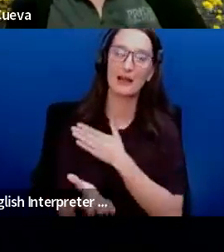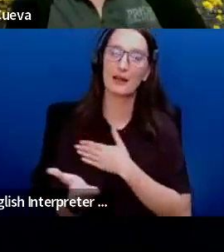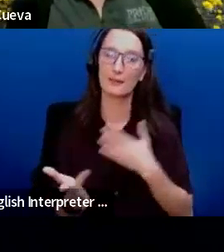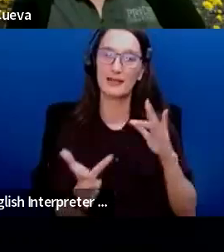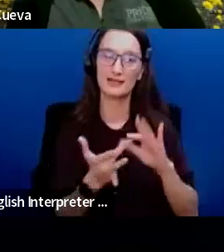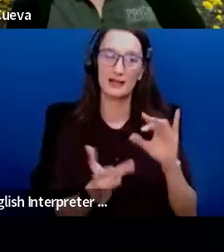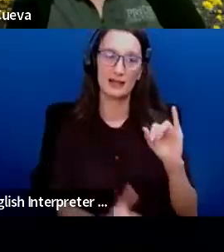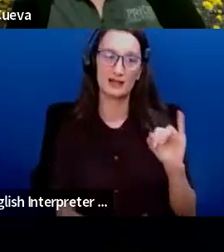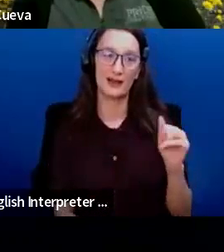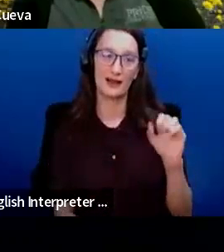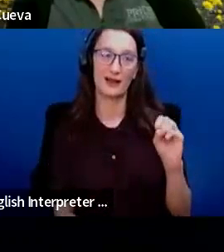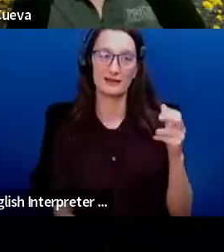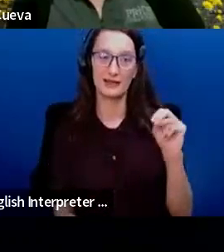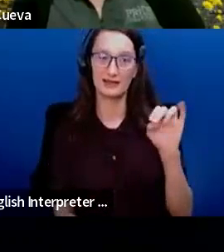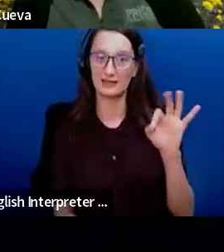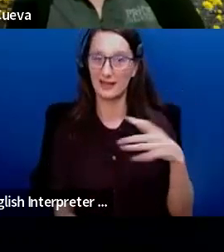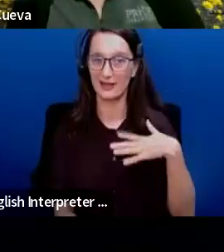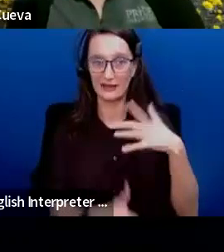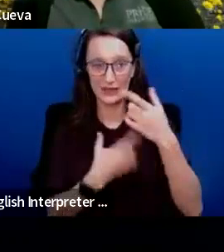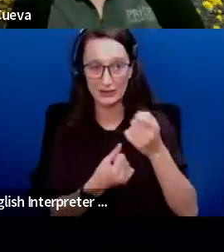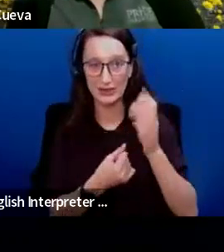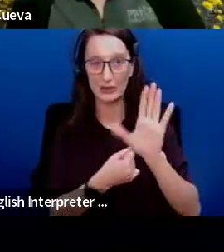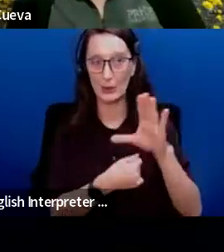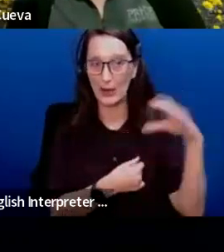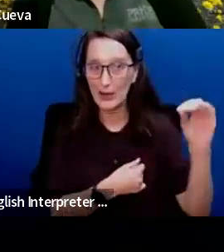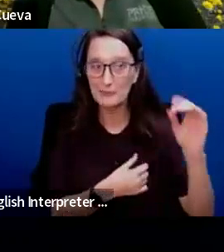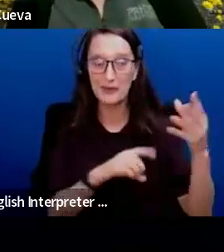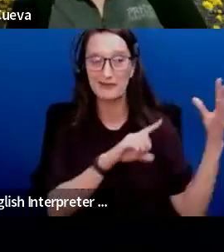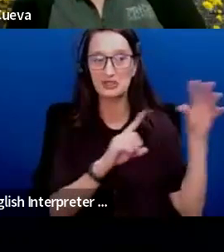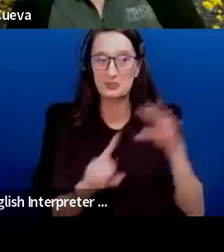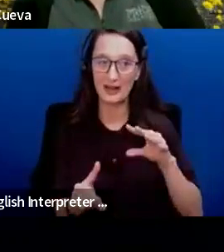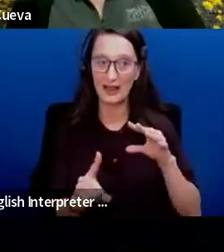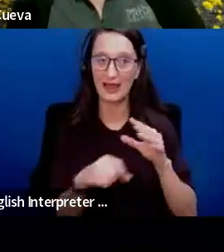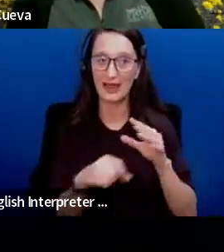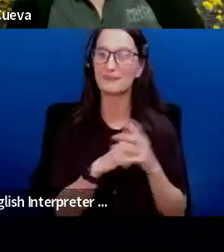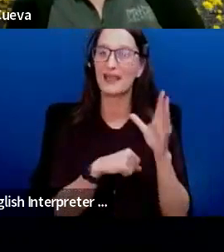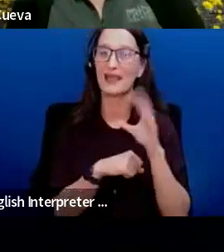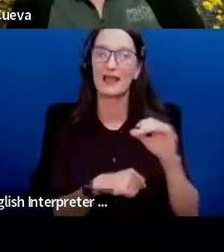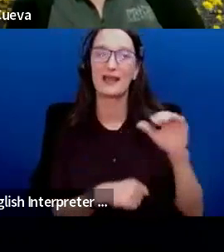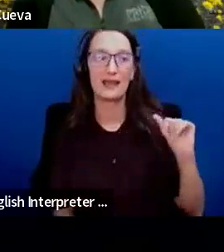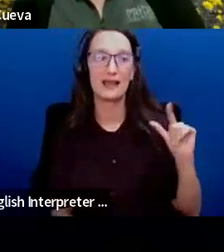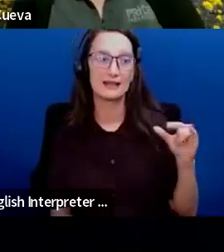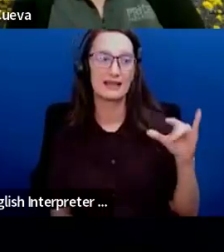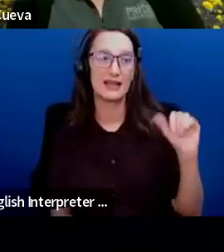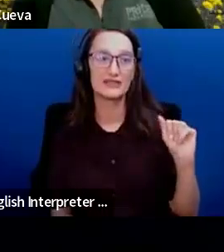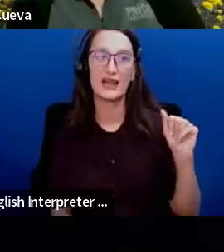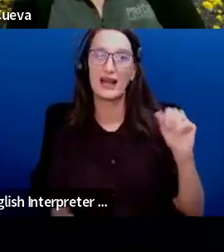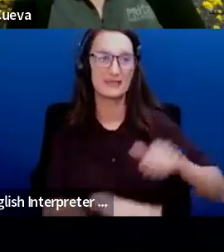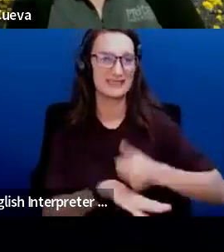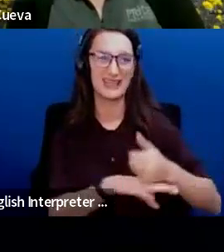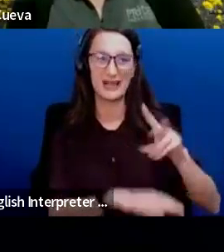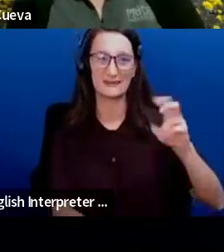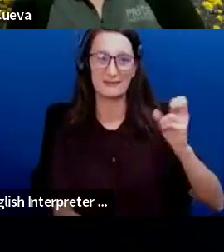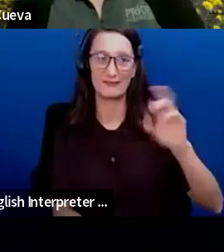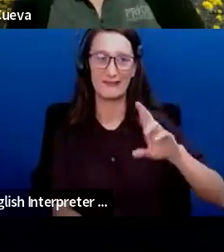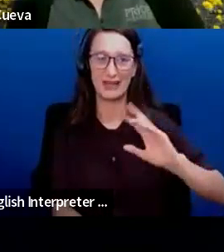you're interested in having your company spotlighted. And Aleja has been vendoring people like crazy. I cannot